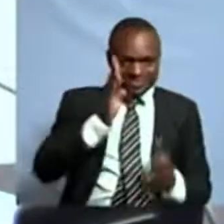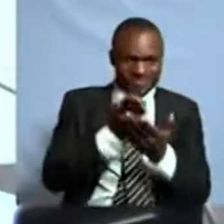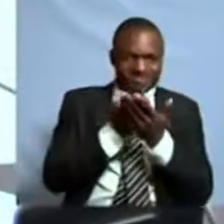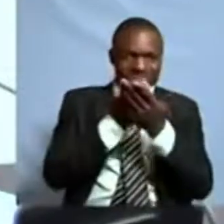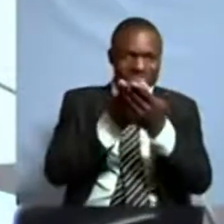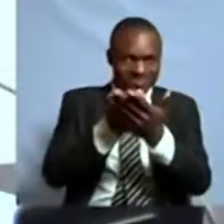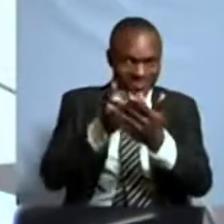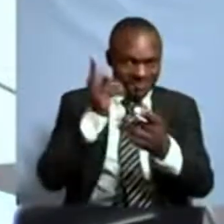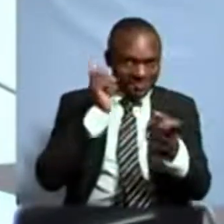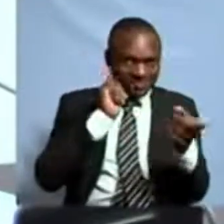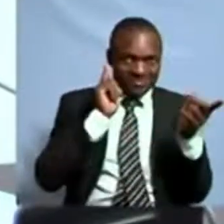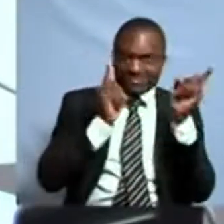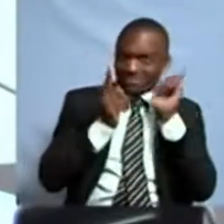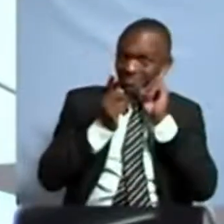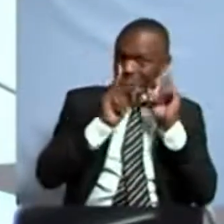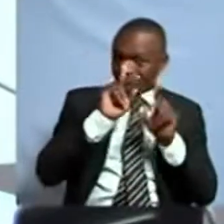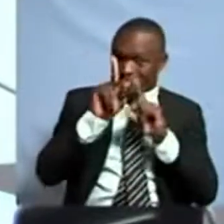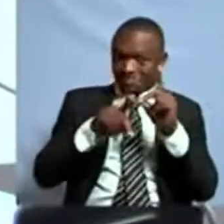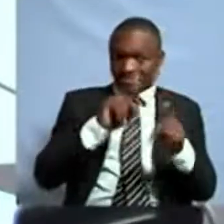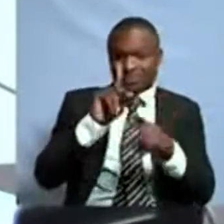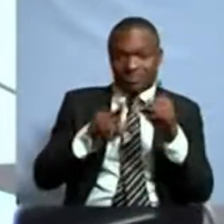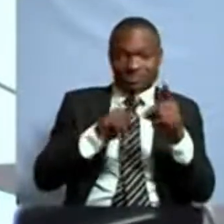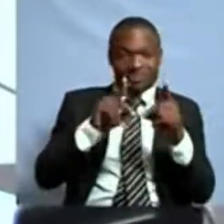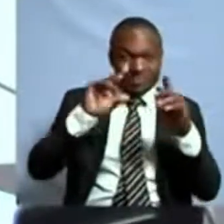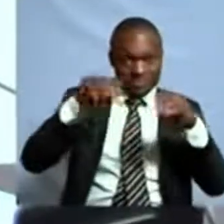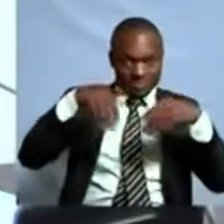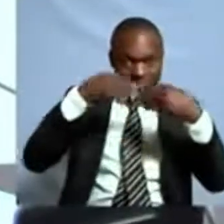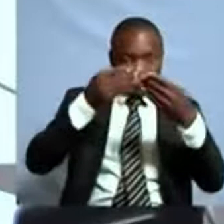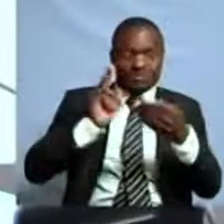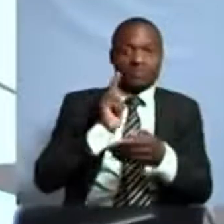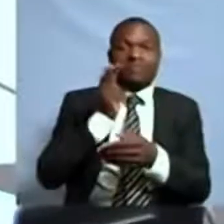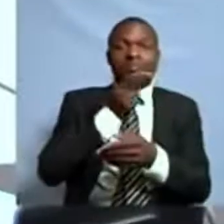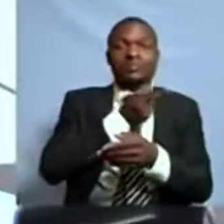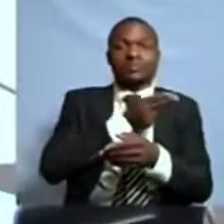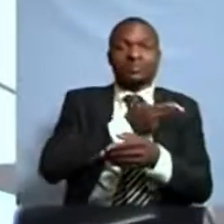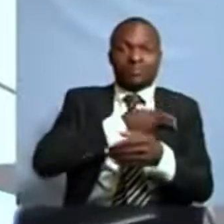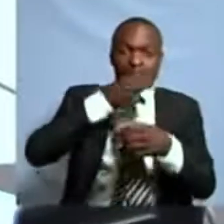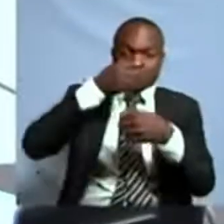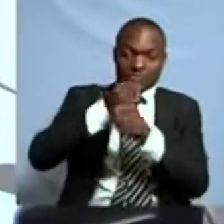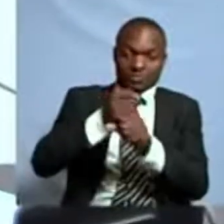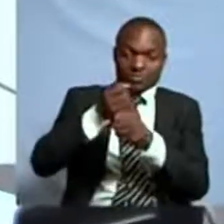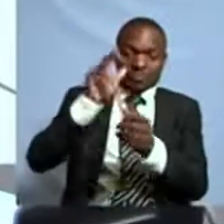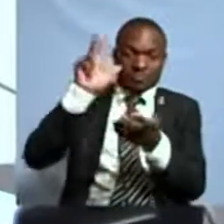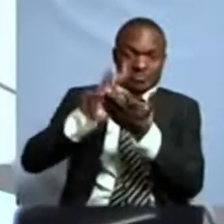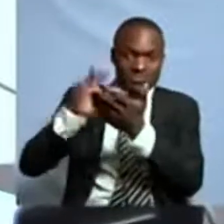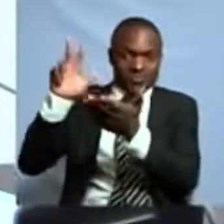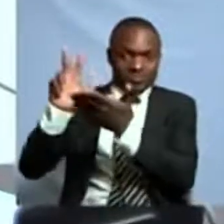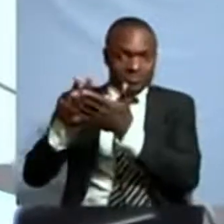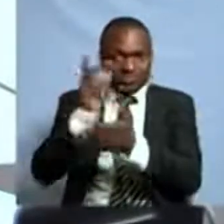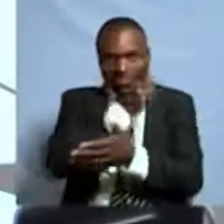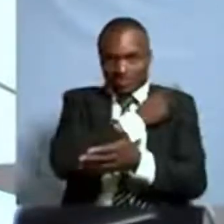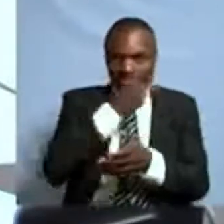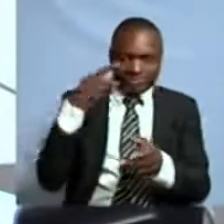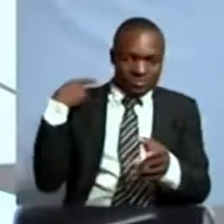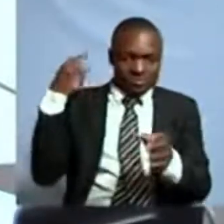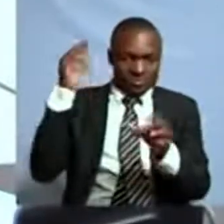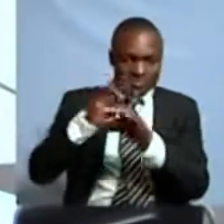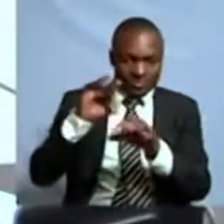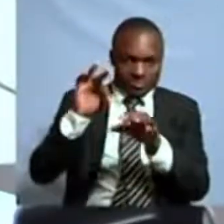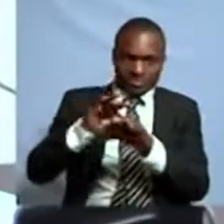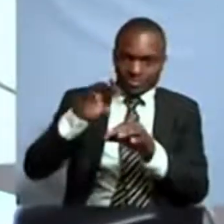heard by the people who actually constitute Parliament by way of voting these members